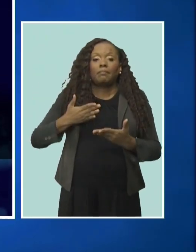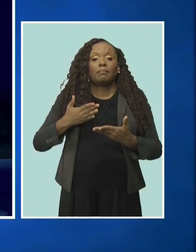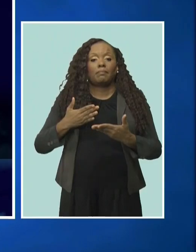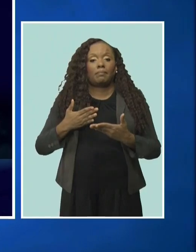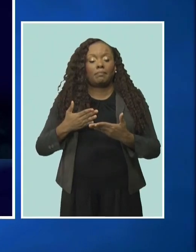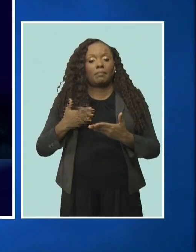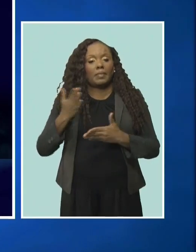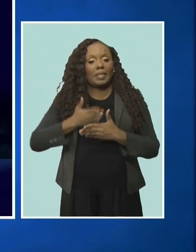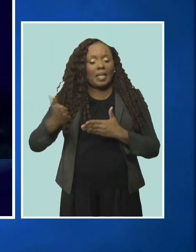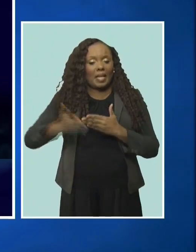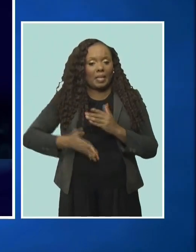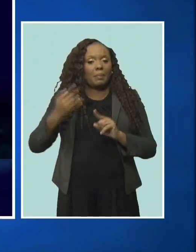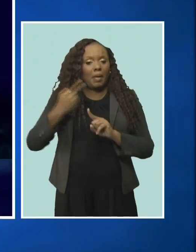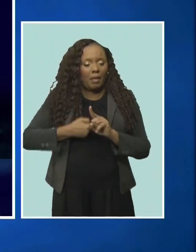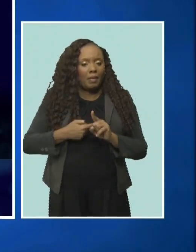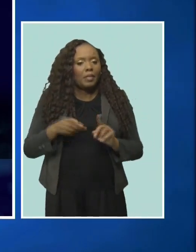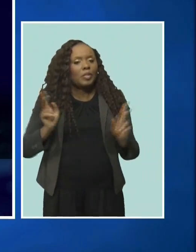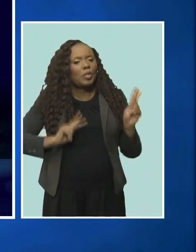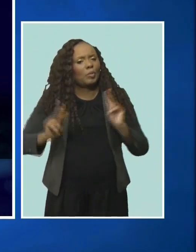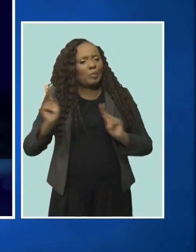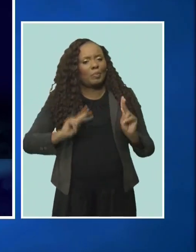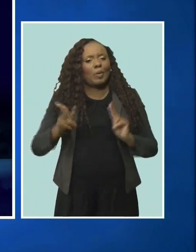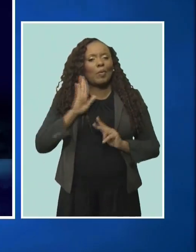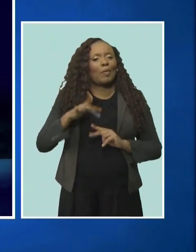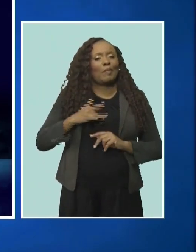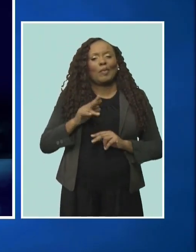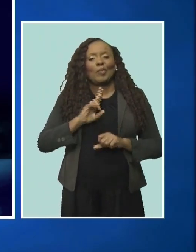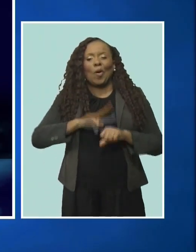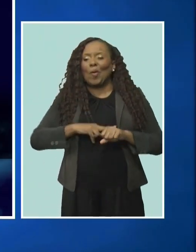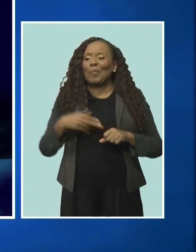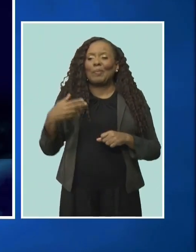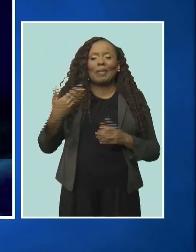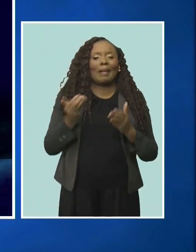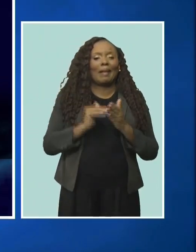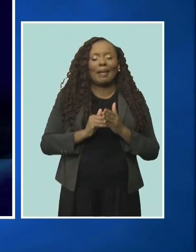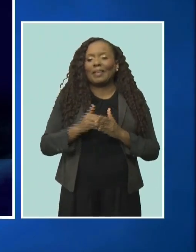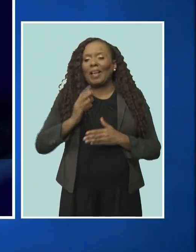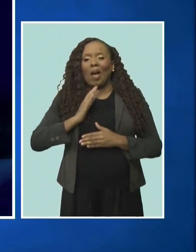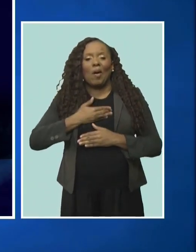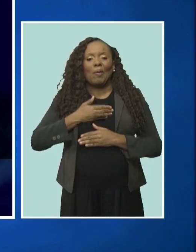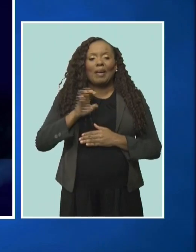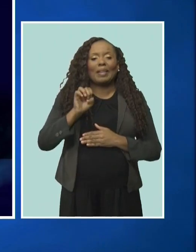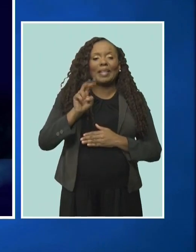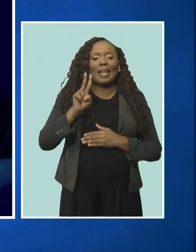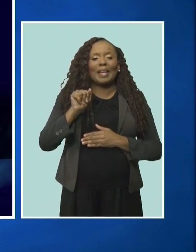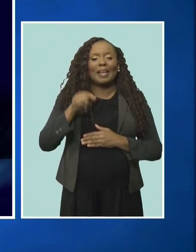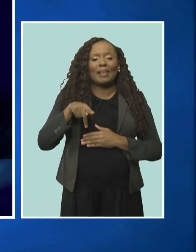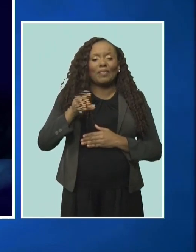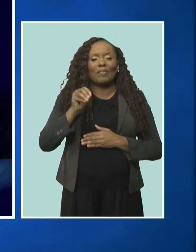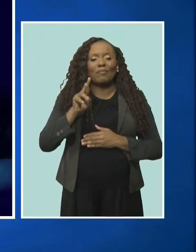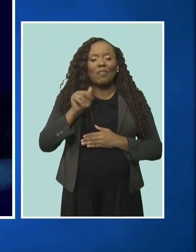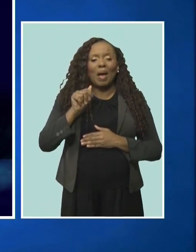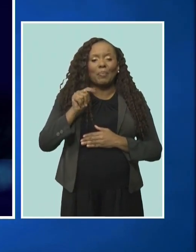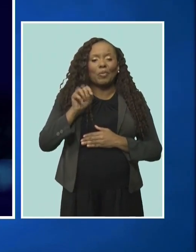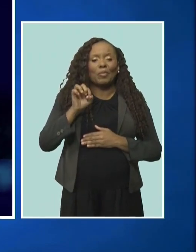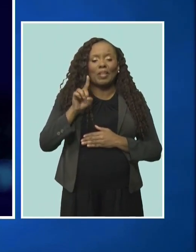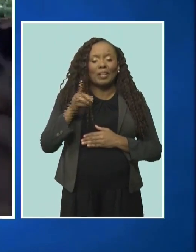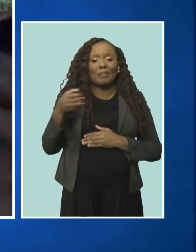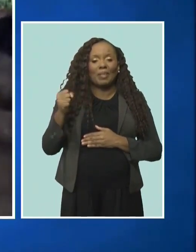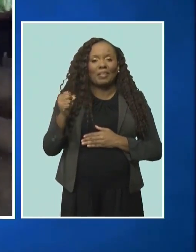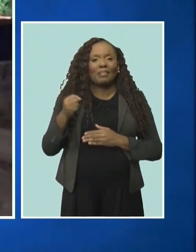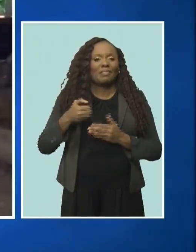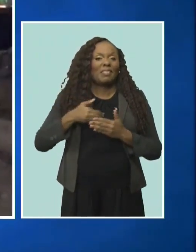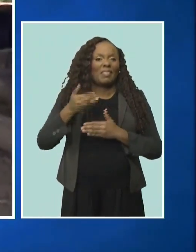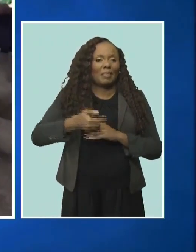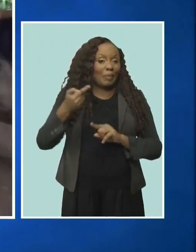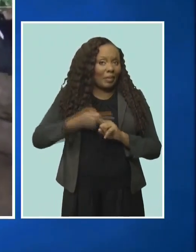company aims to regain a sense of normalcy for evaporated in the month. evaporated milk in the market by March.